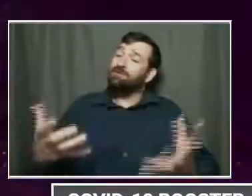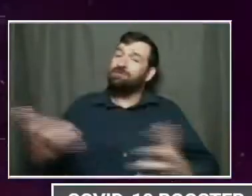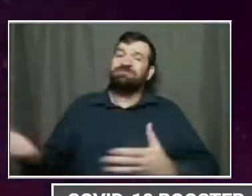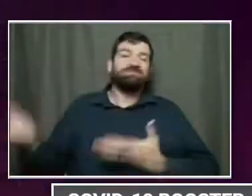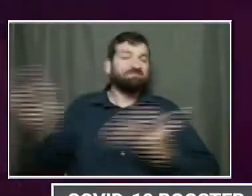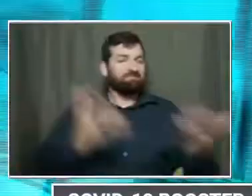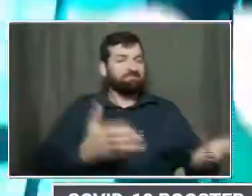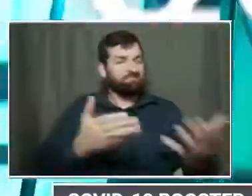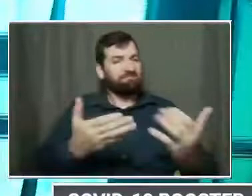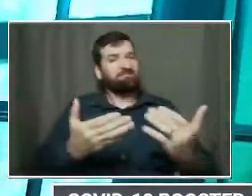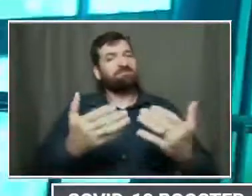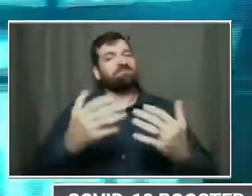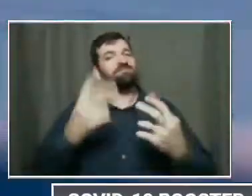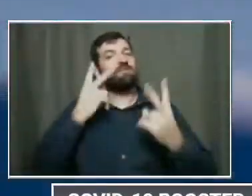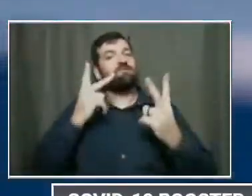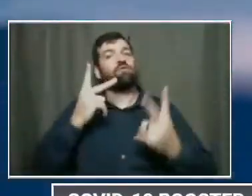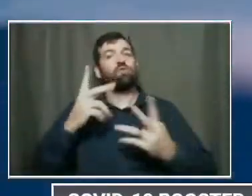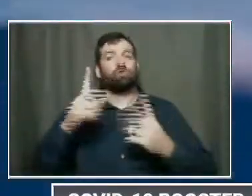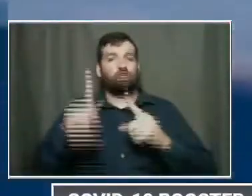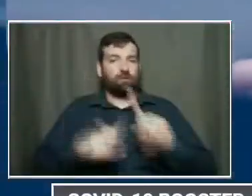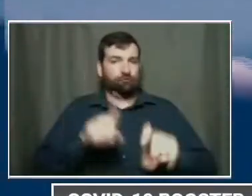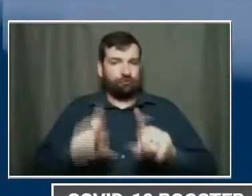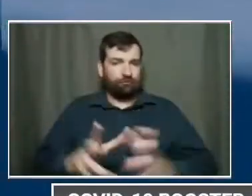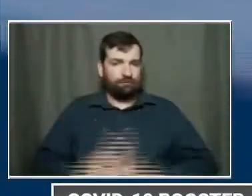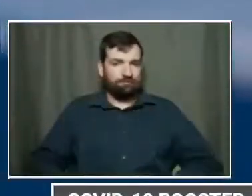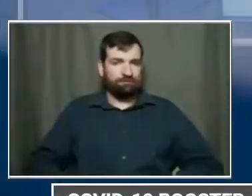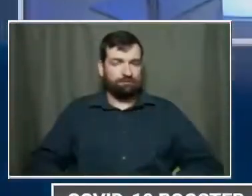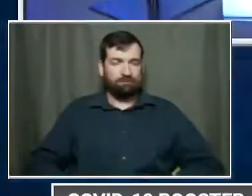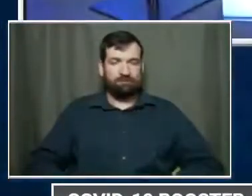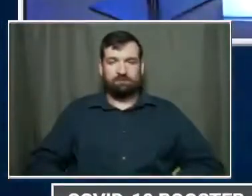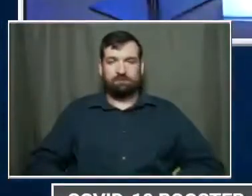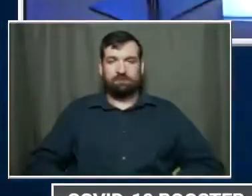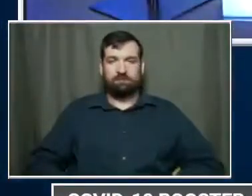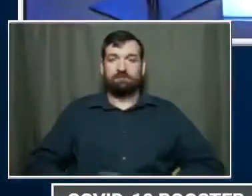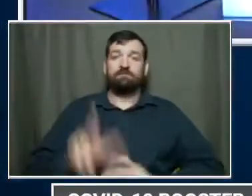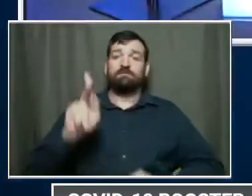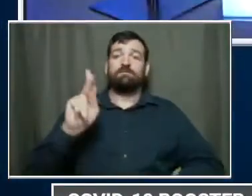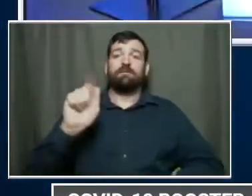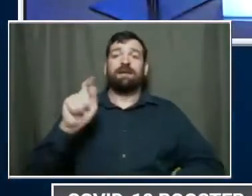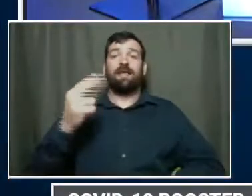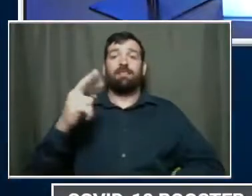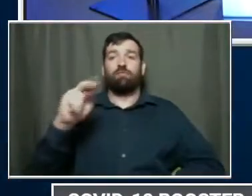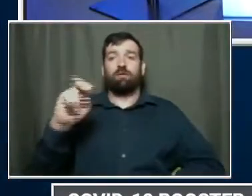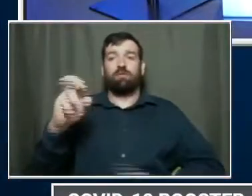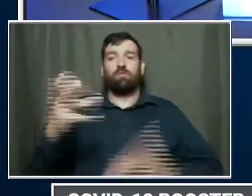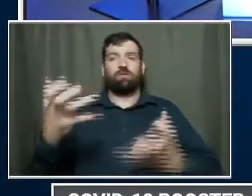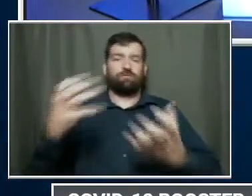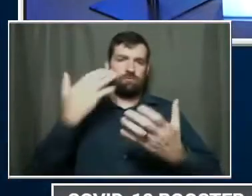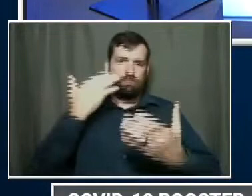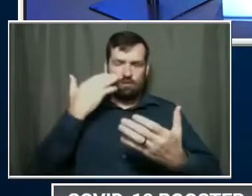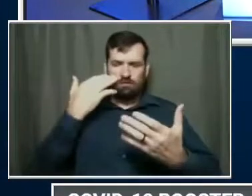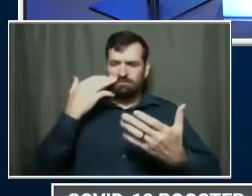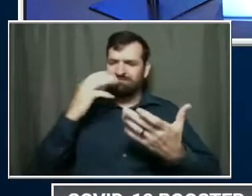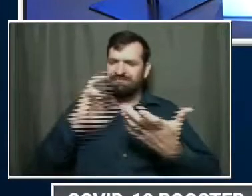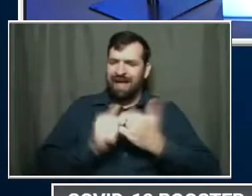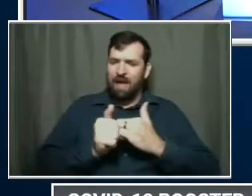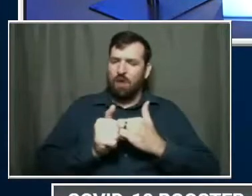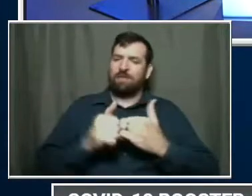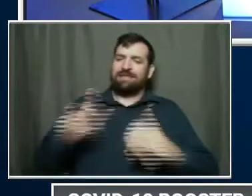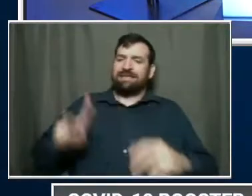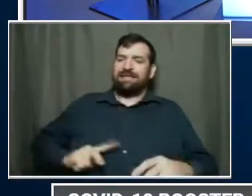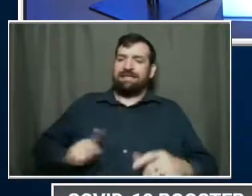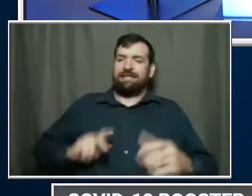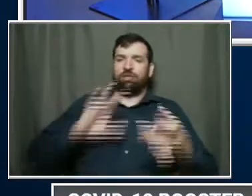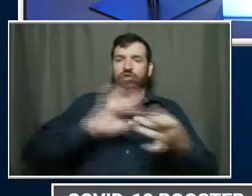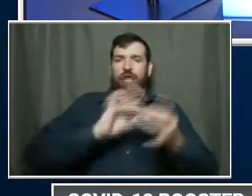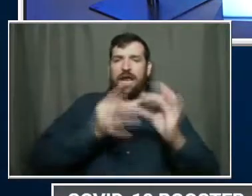from our viewers, shall we? Catherine wants to know, how is a kidney chain developed? Dr. Seabrick, I mean, it's